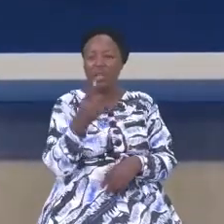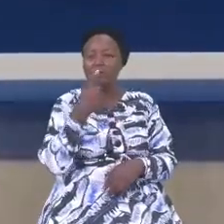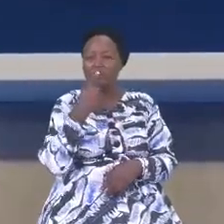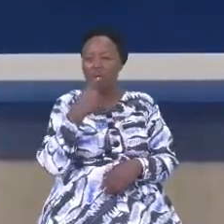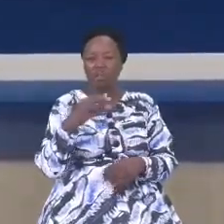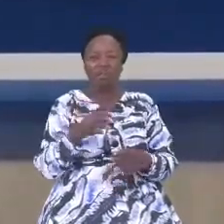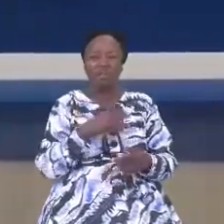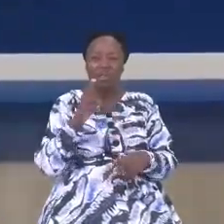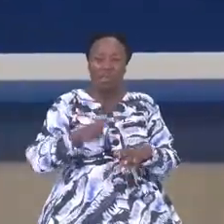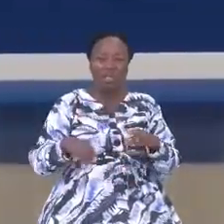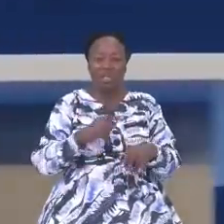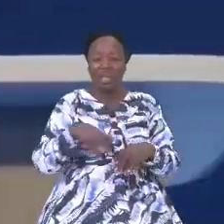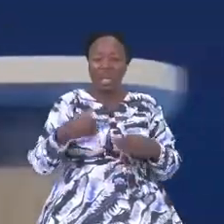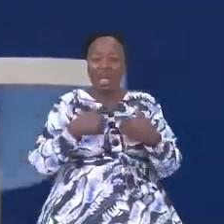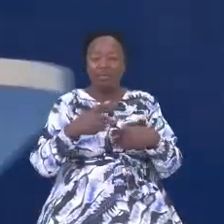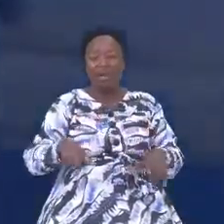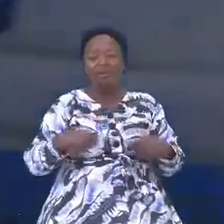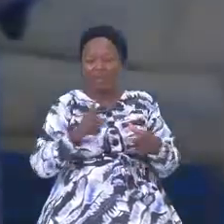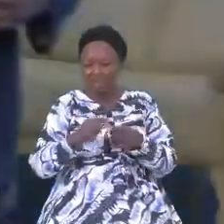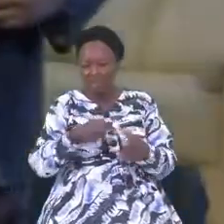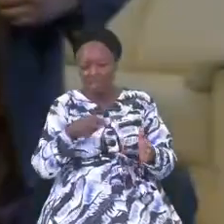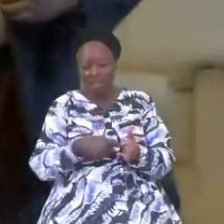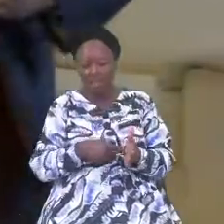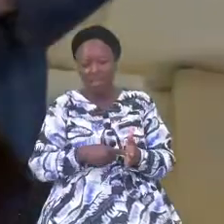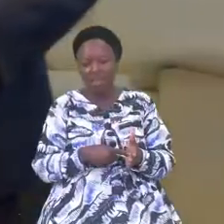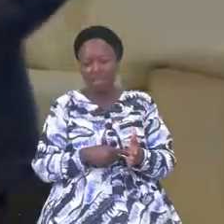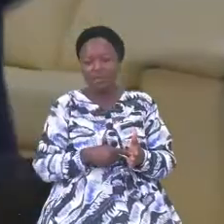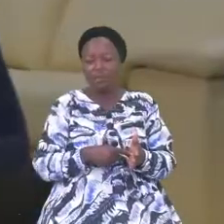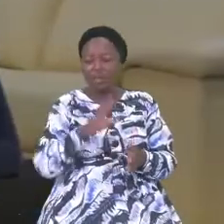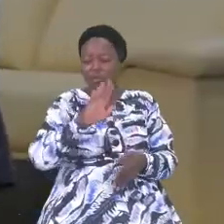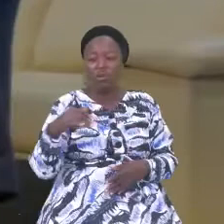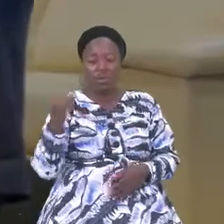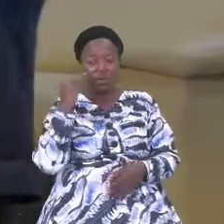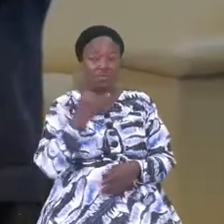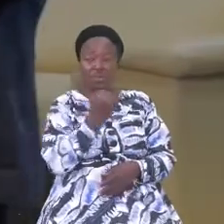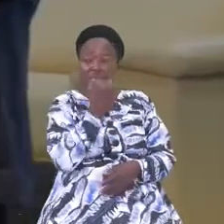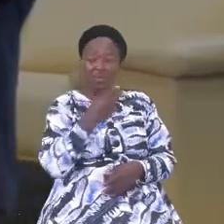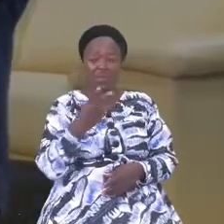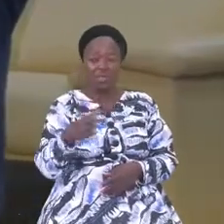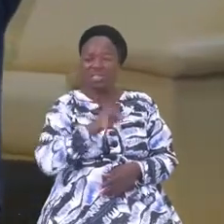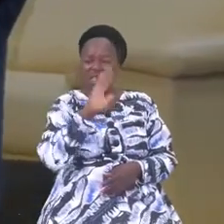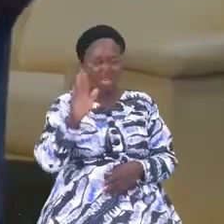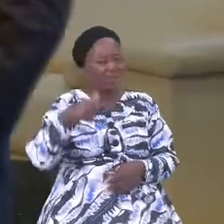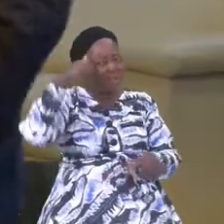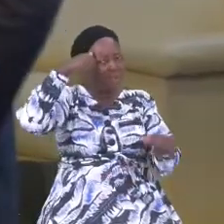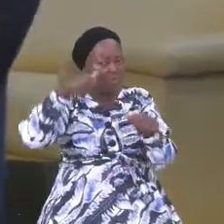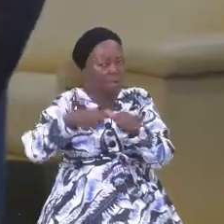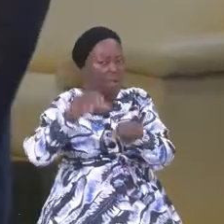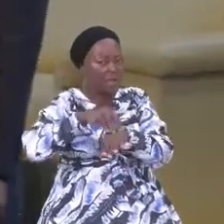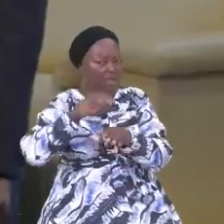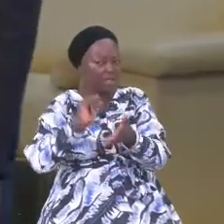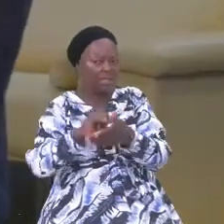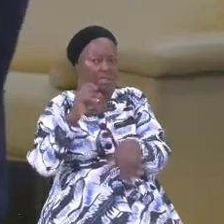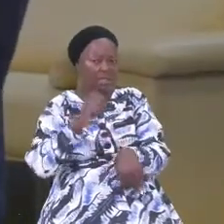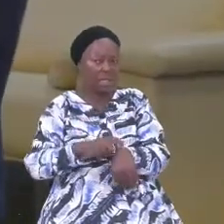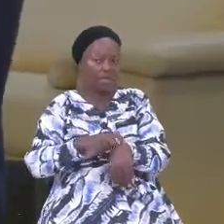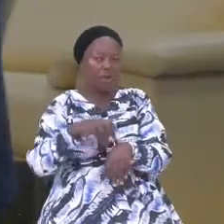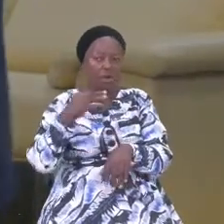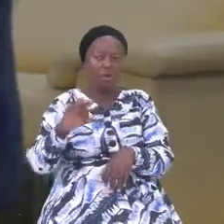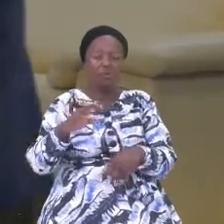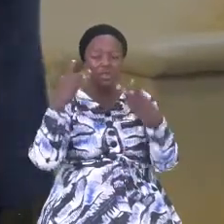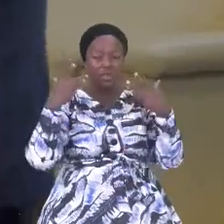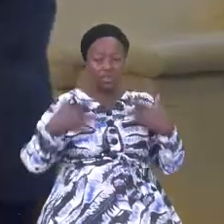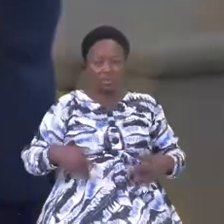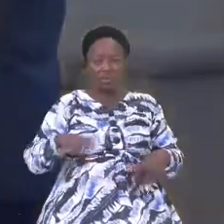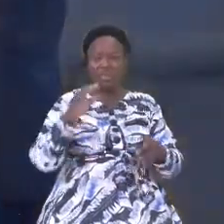life. And these children of Israel, they were nearer death. They never remembered at that time of